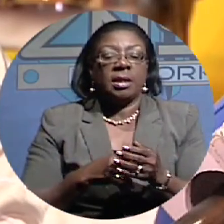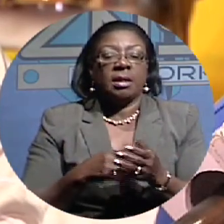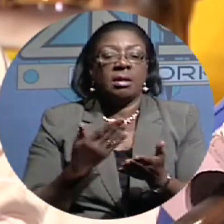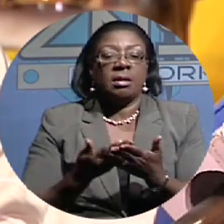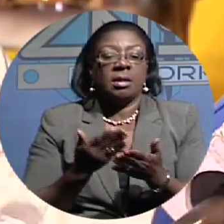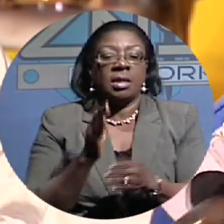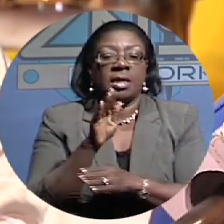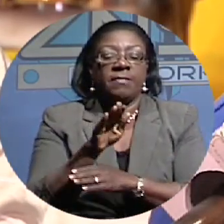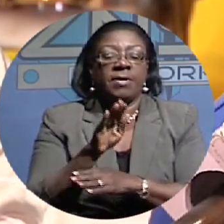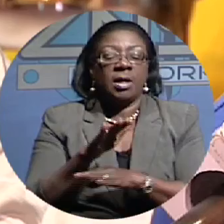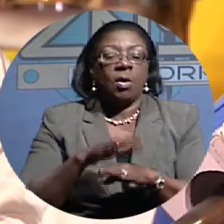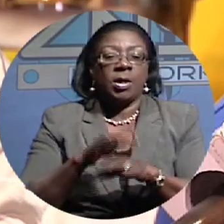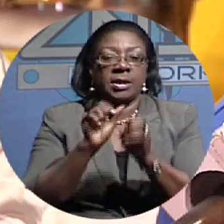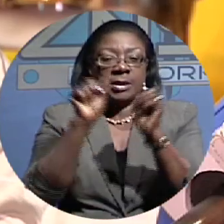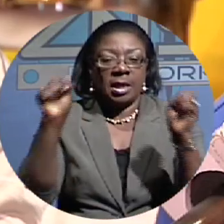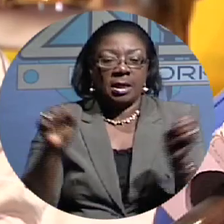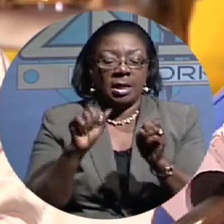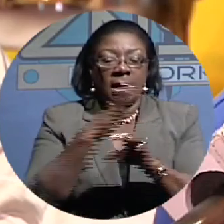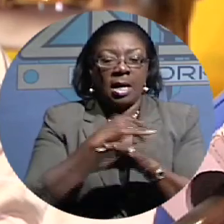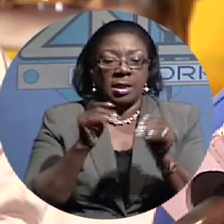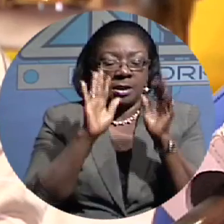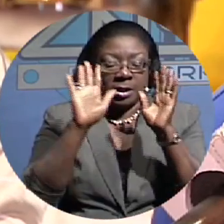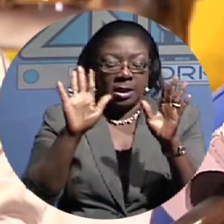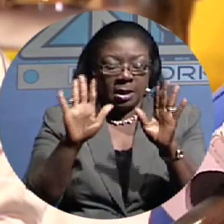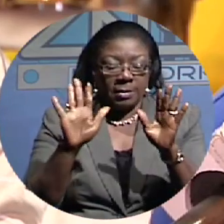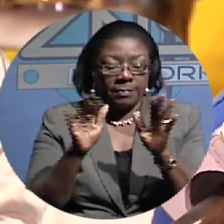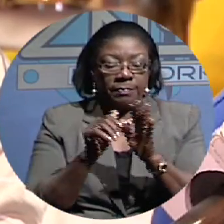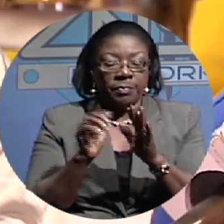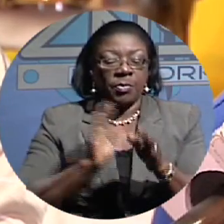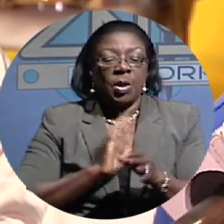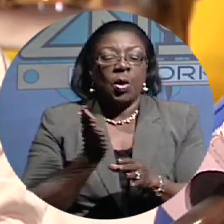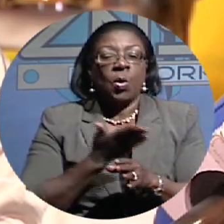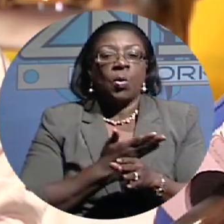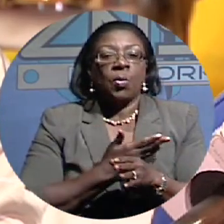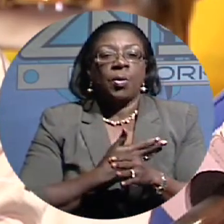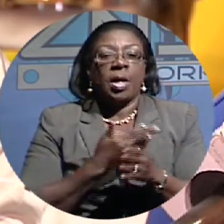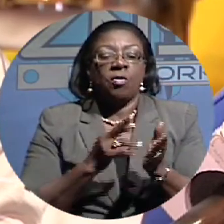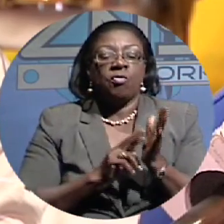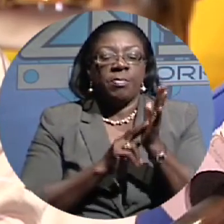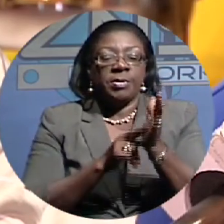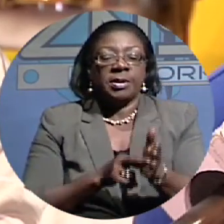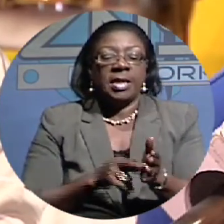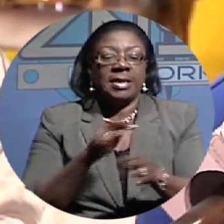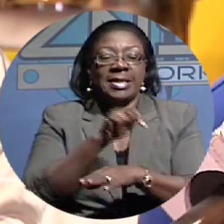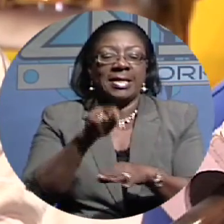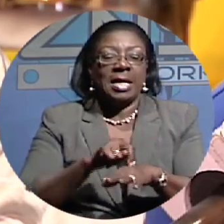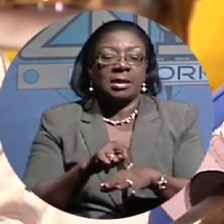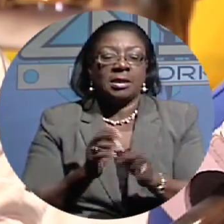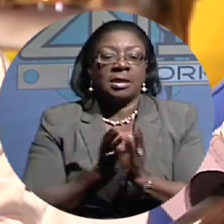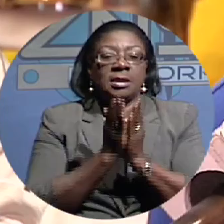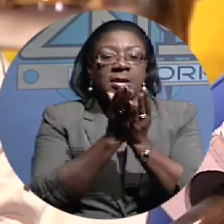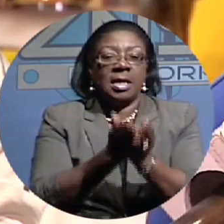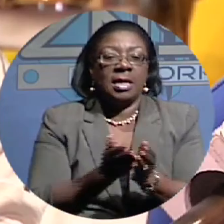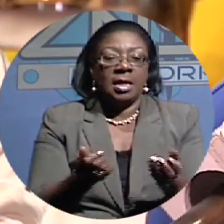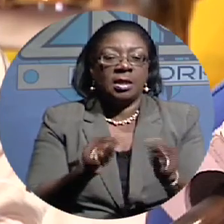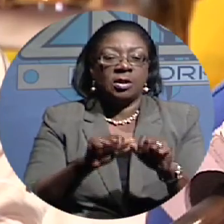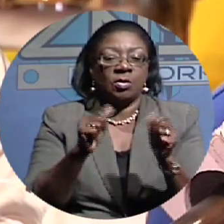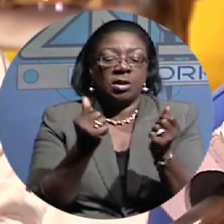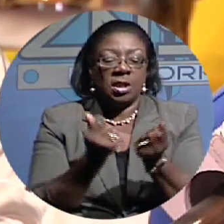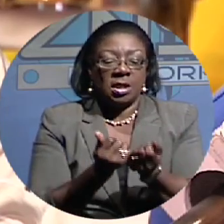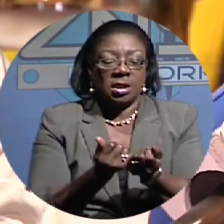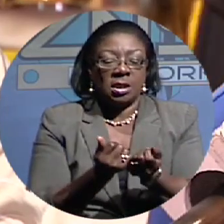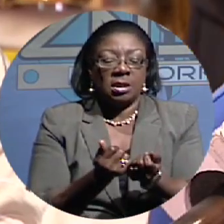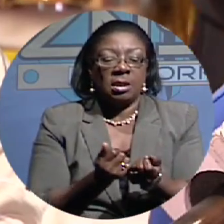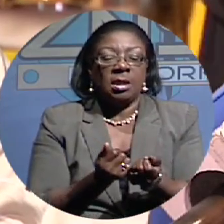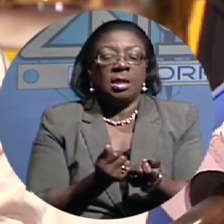in Montague on Saturday and Sunday. I represent the National Sailing Association. There's a club called